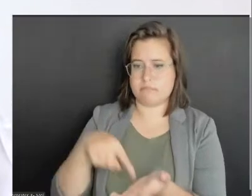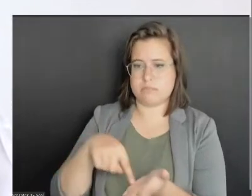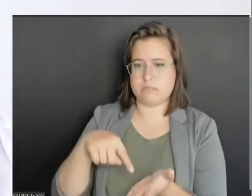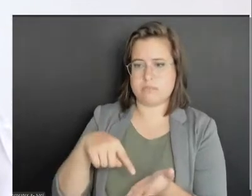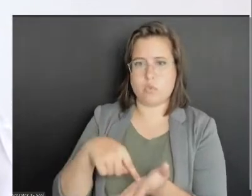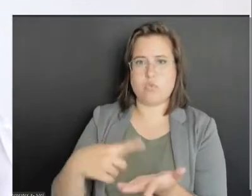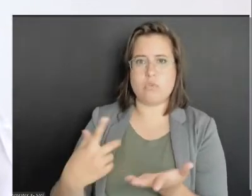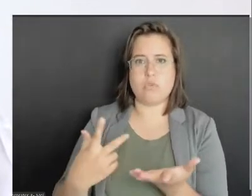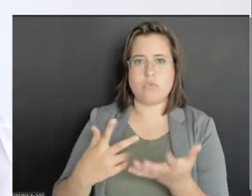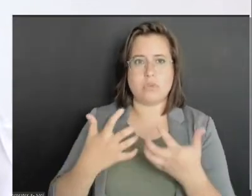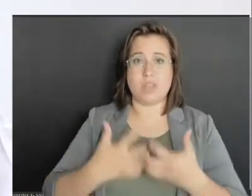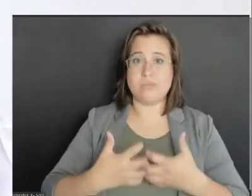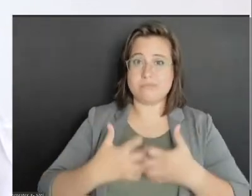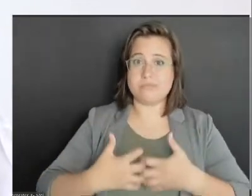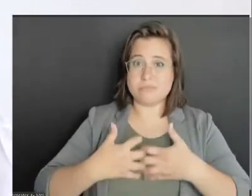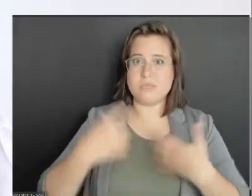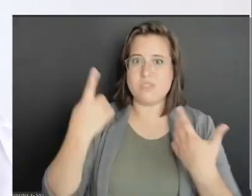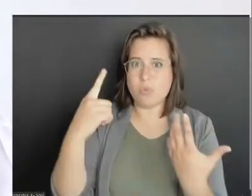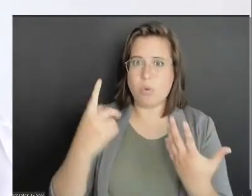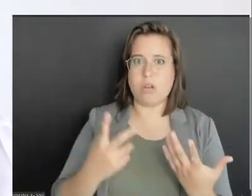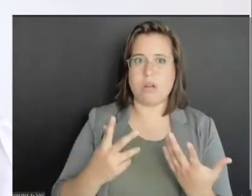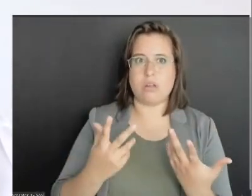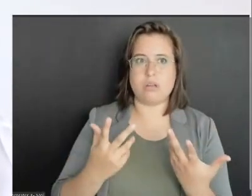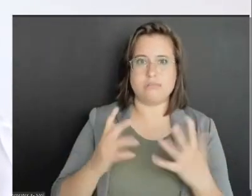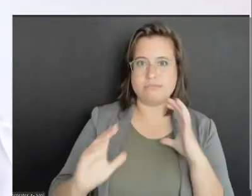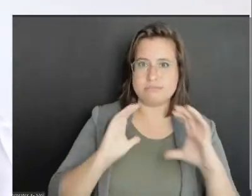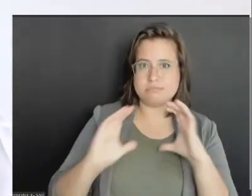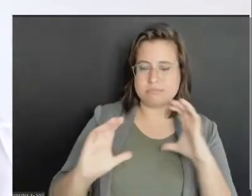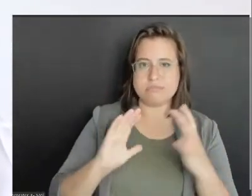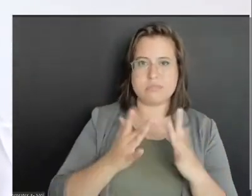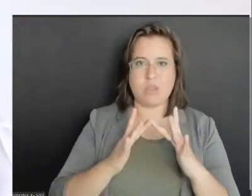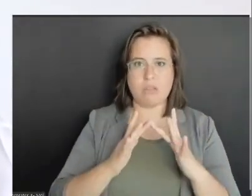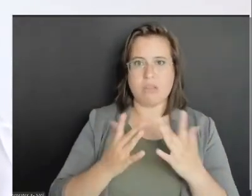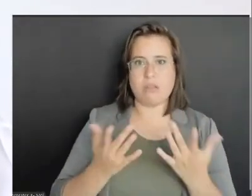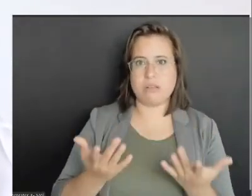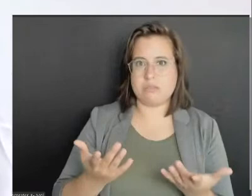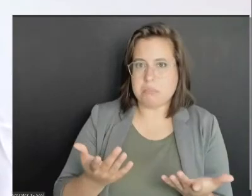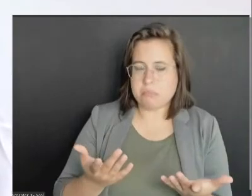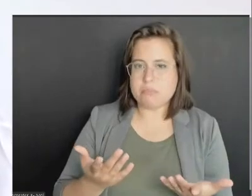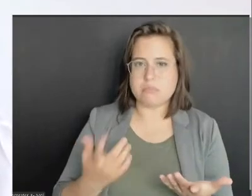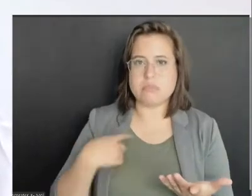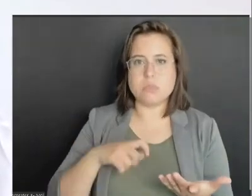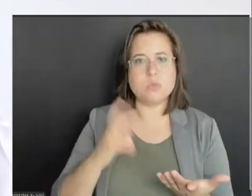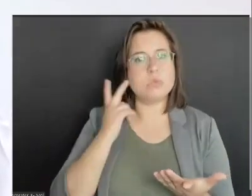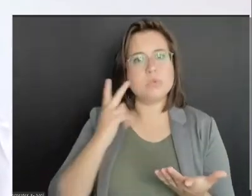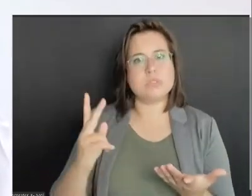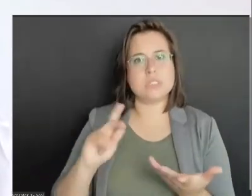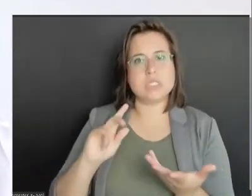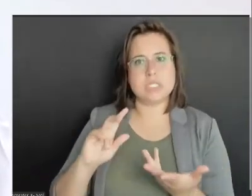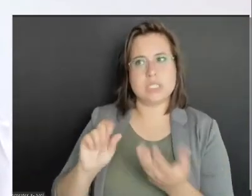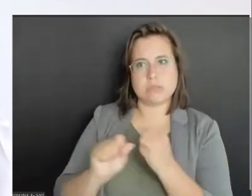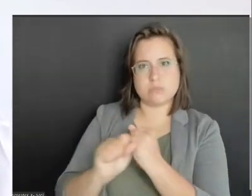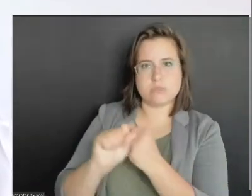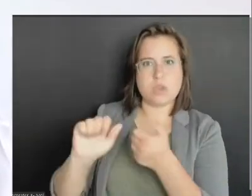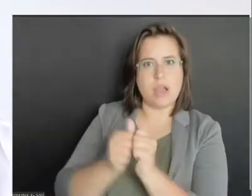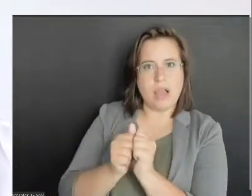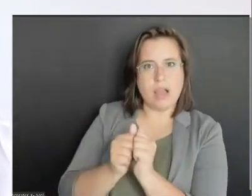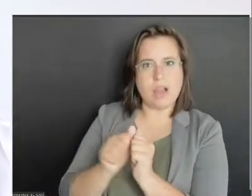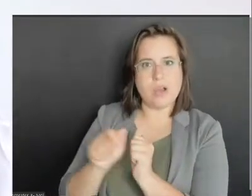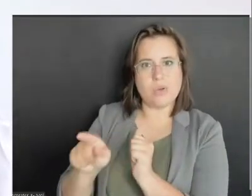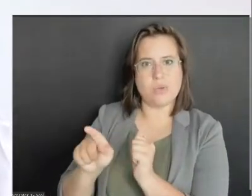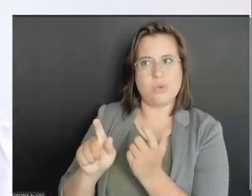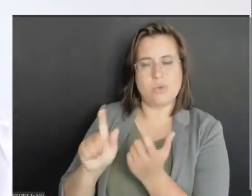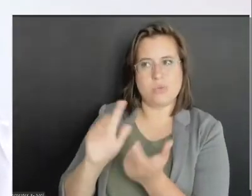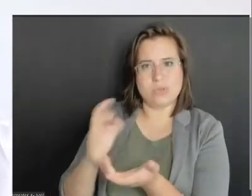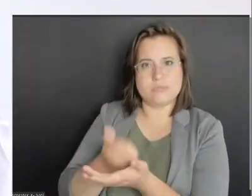for telecommunications, we need to see and promote how they might be able to get access